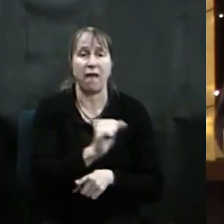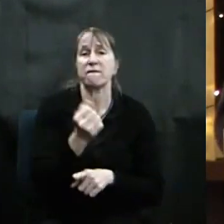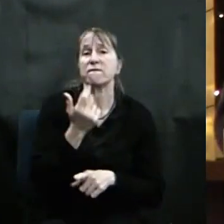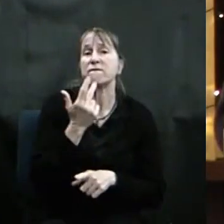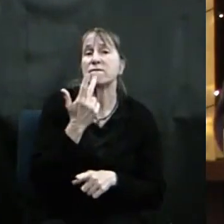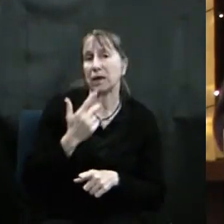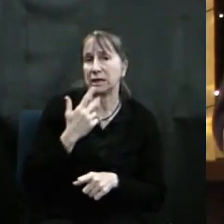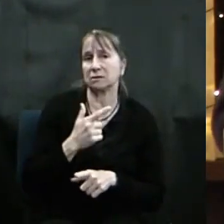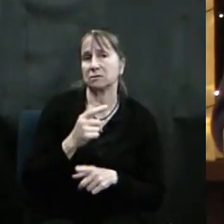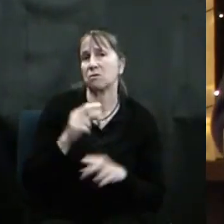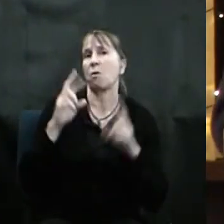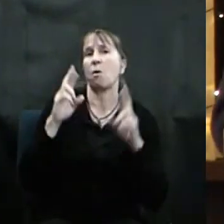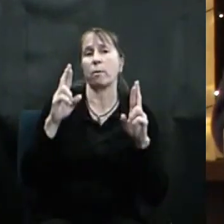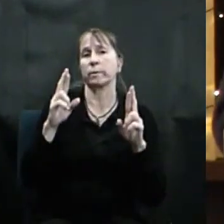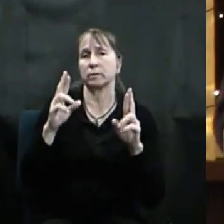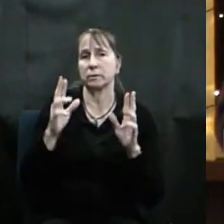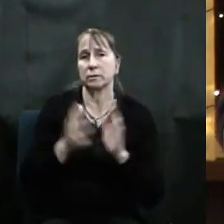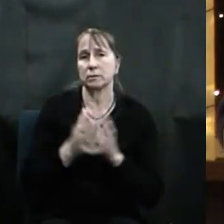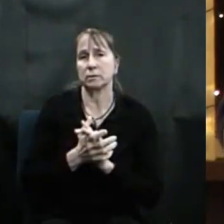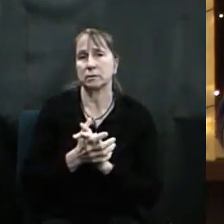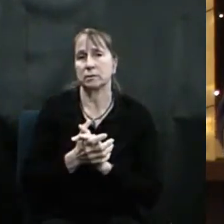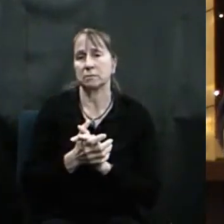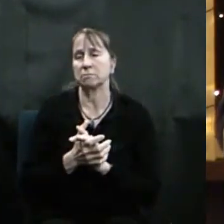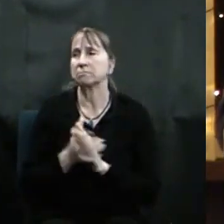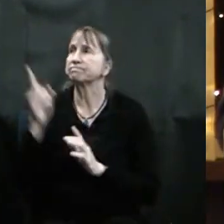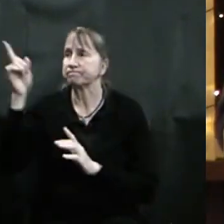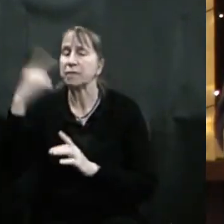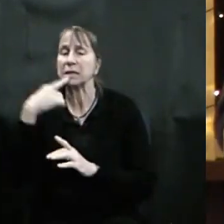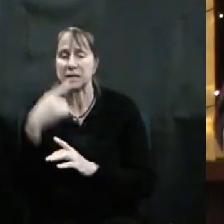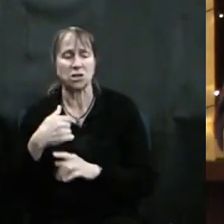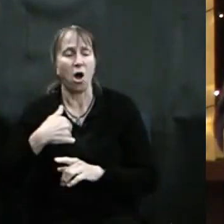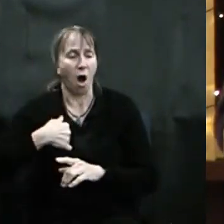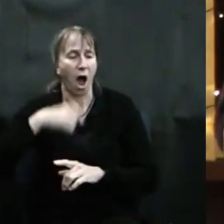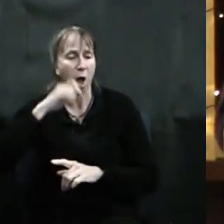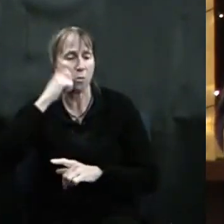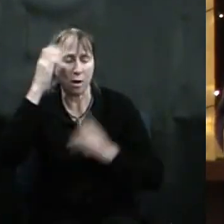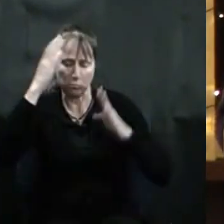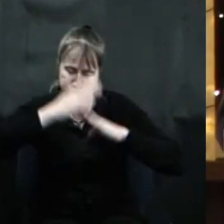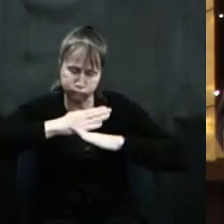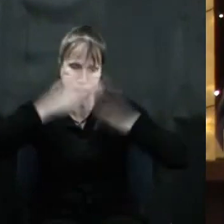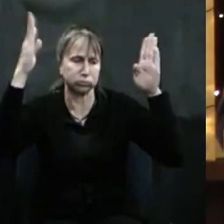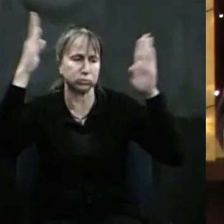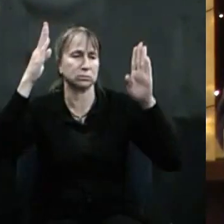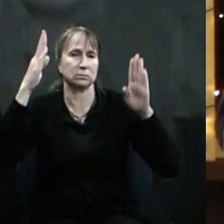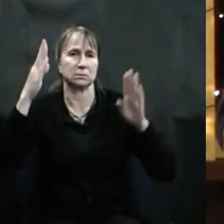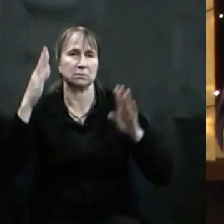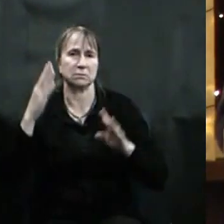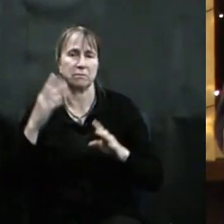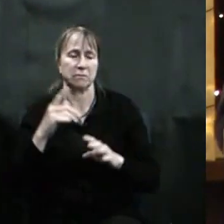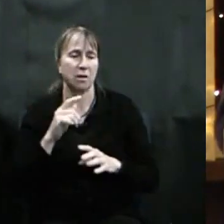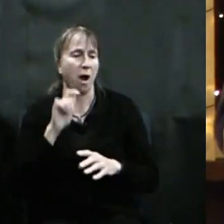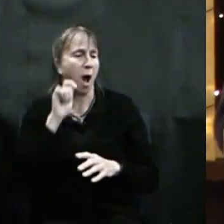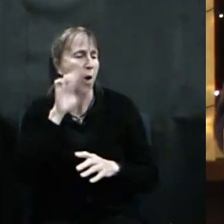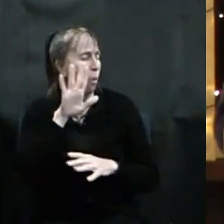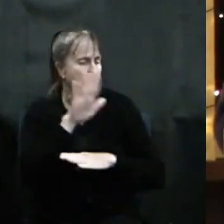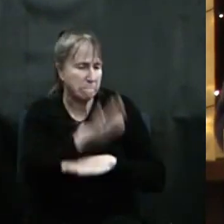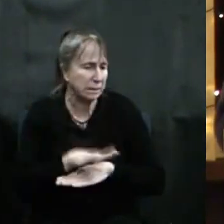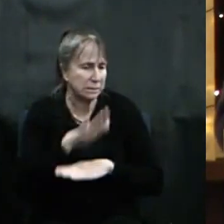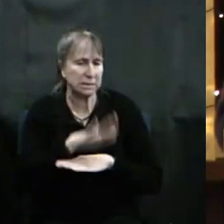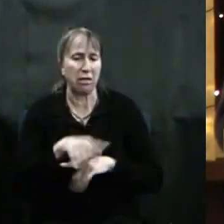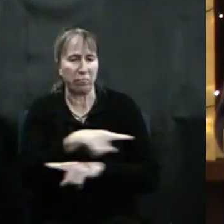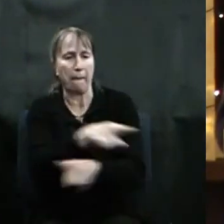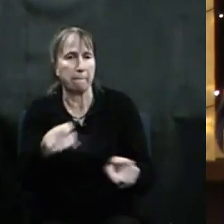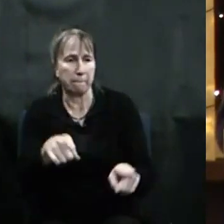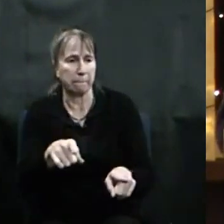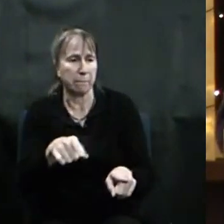18. Therefore, I will act in wrath. My eye will not spare, nor will I have pity. And though